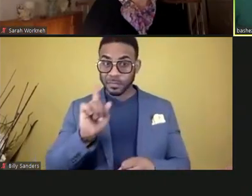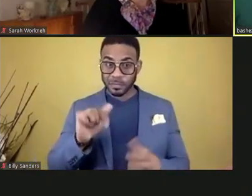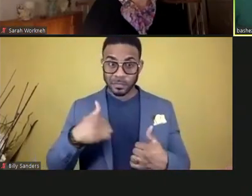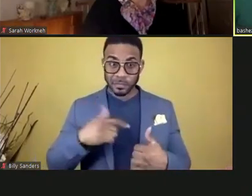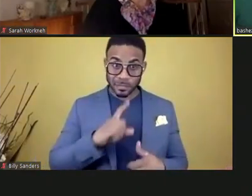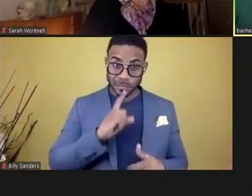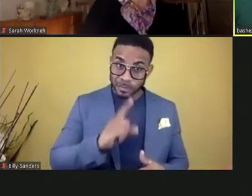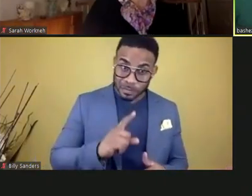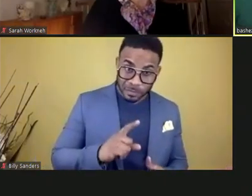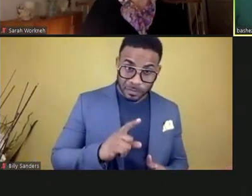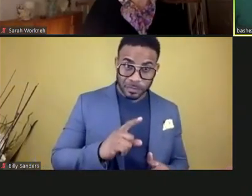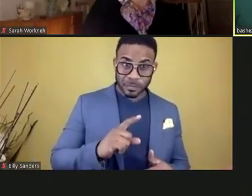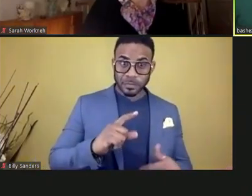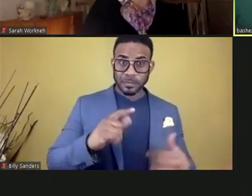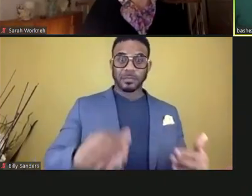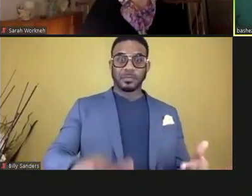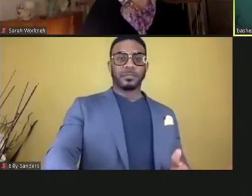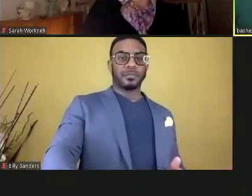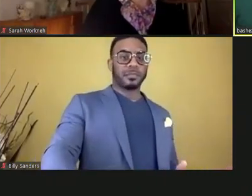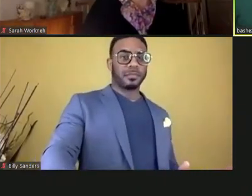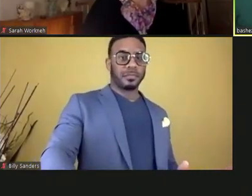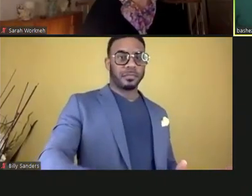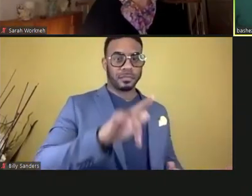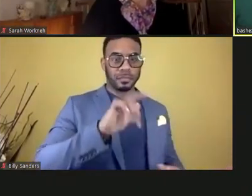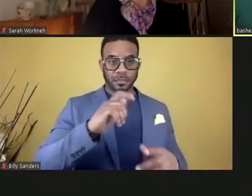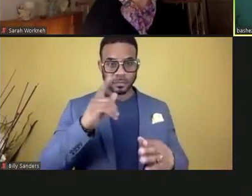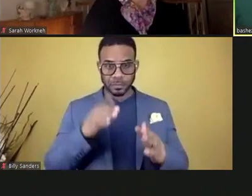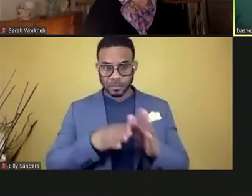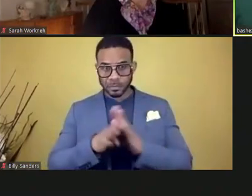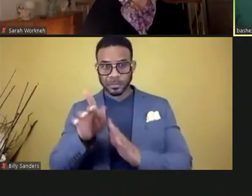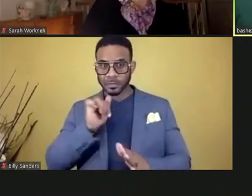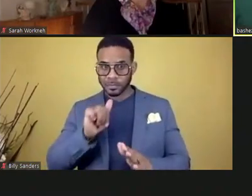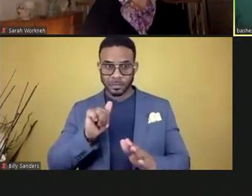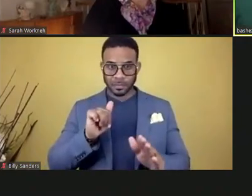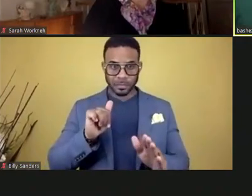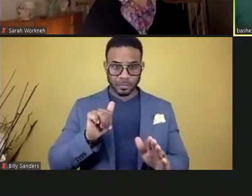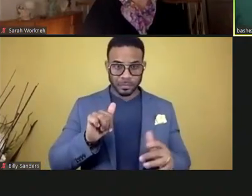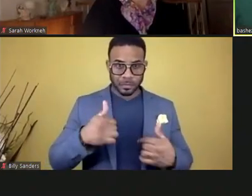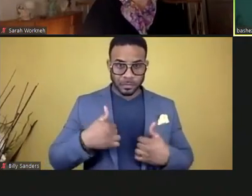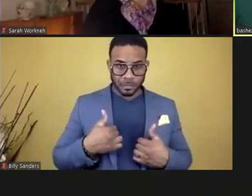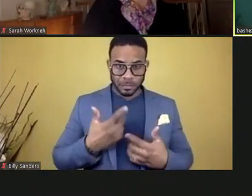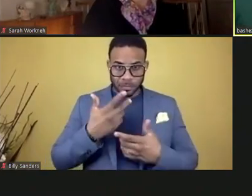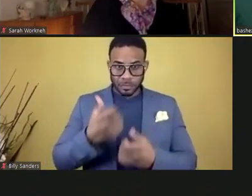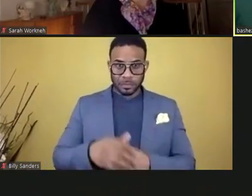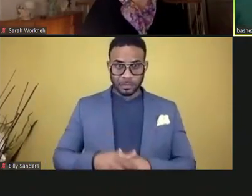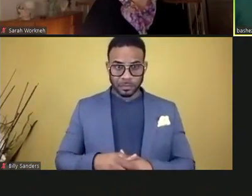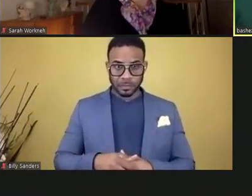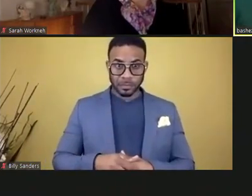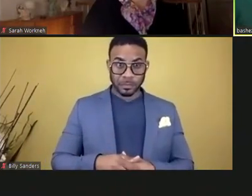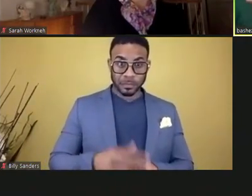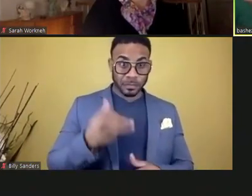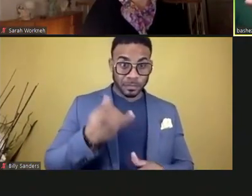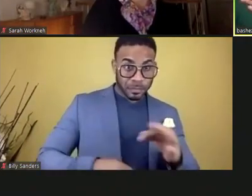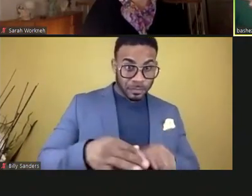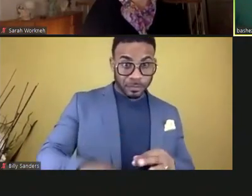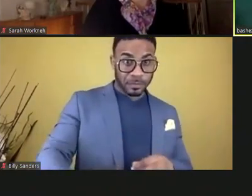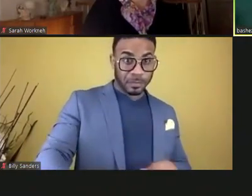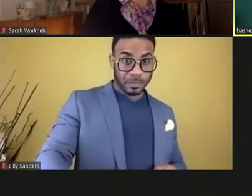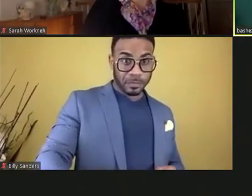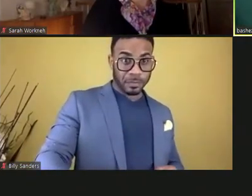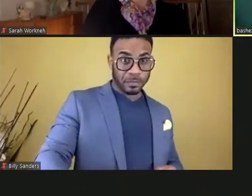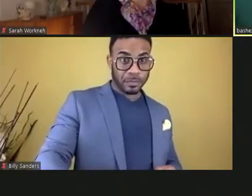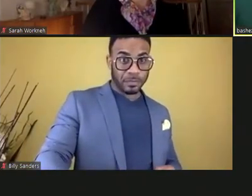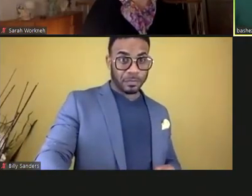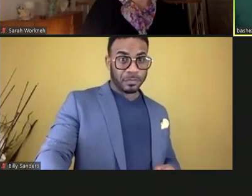be. This is not where I can thrive. This is not my audience. This is not my interest. So let me like instead pivot, instead of